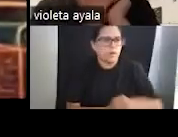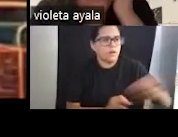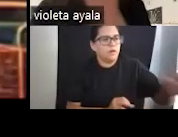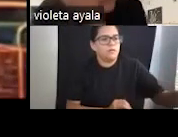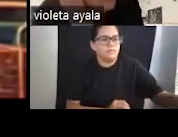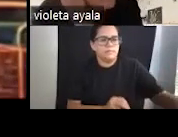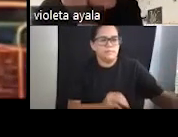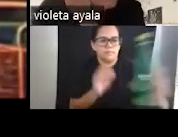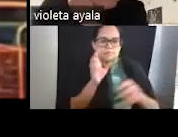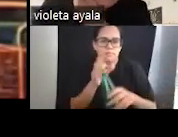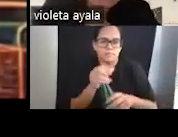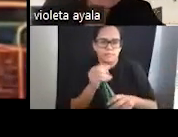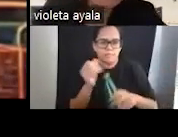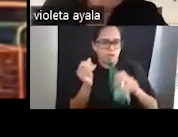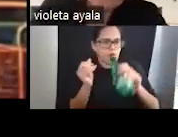Oh,